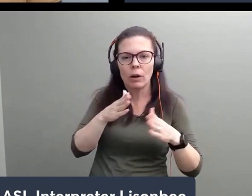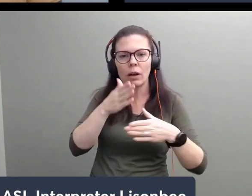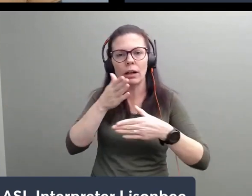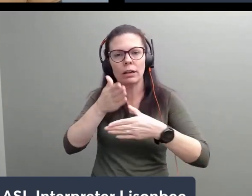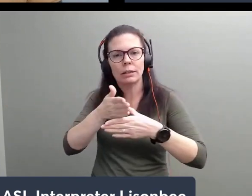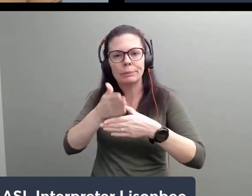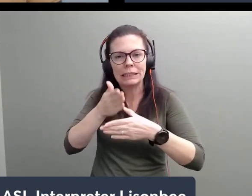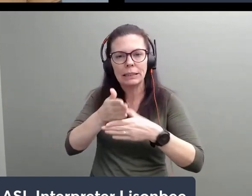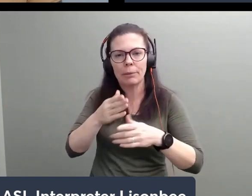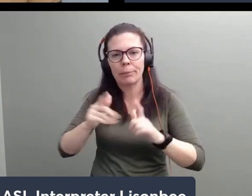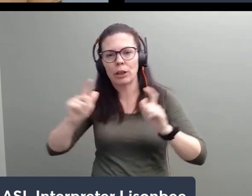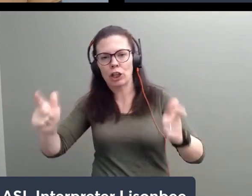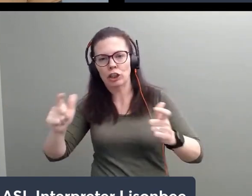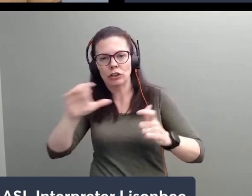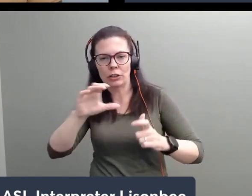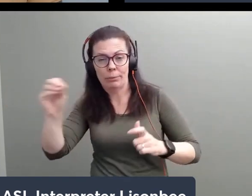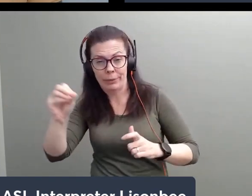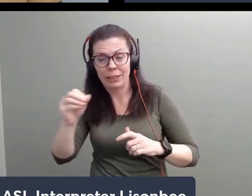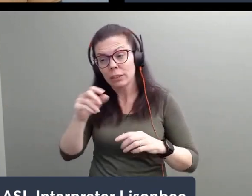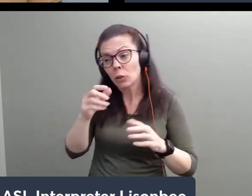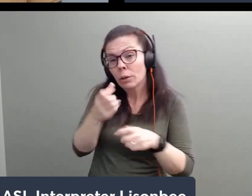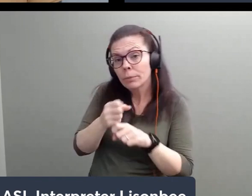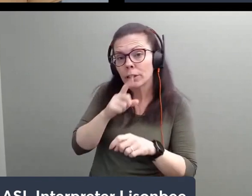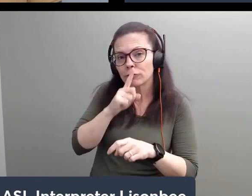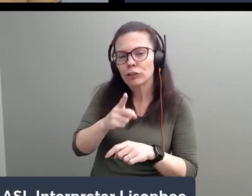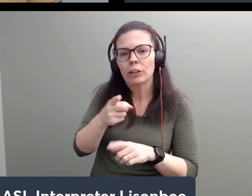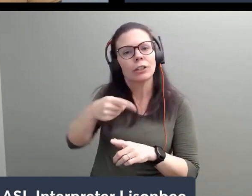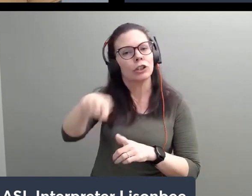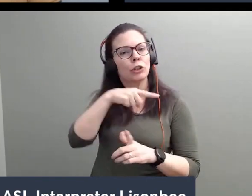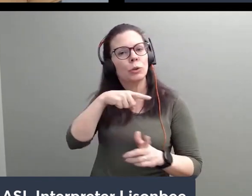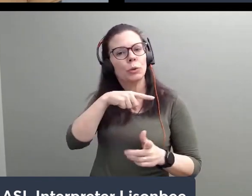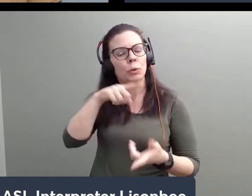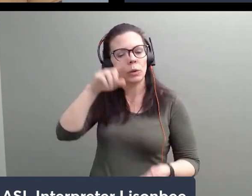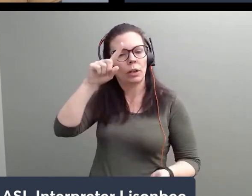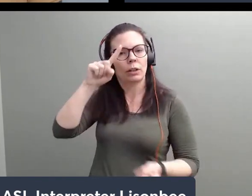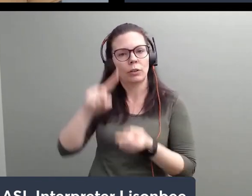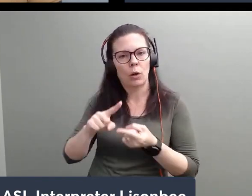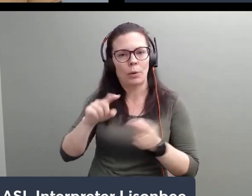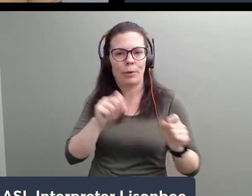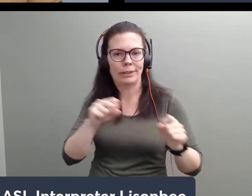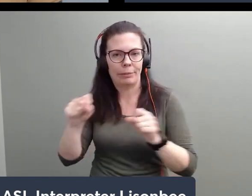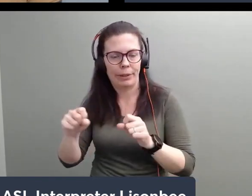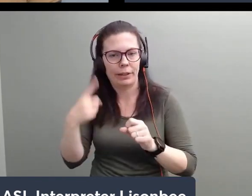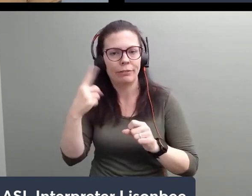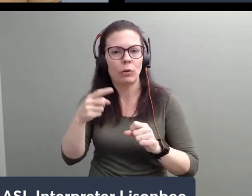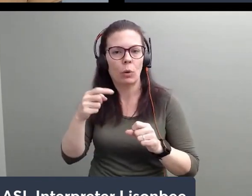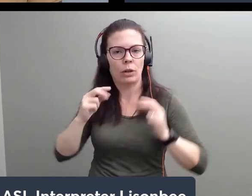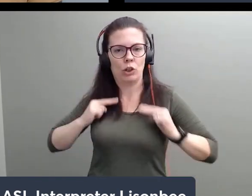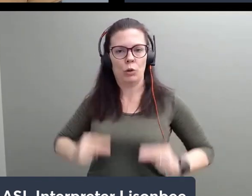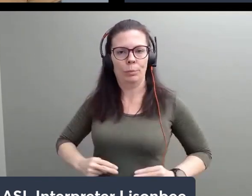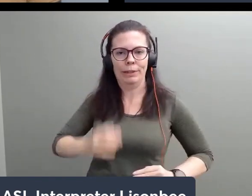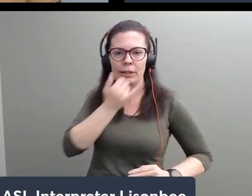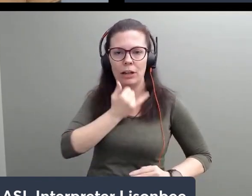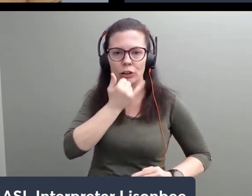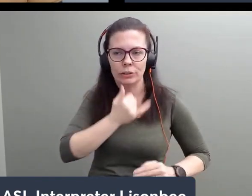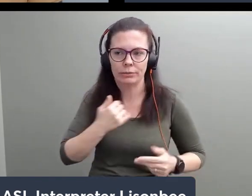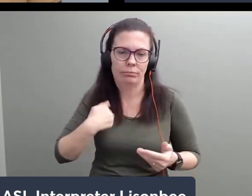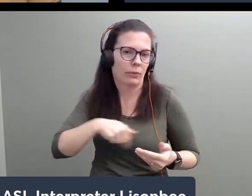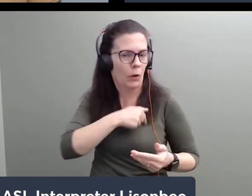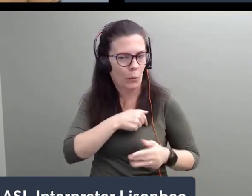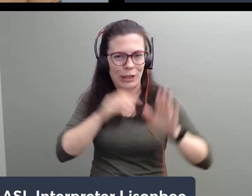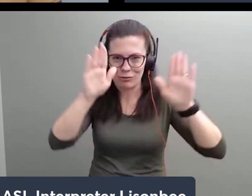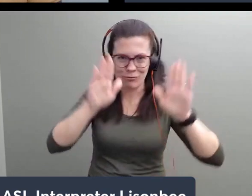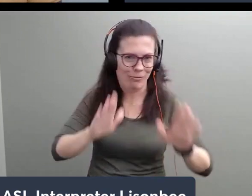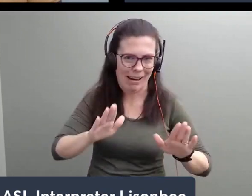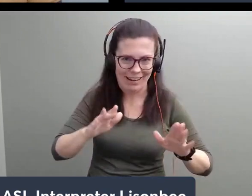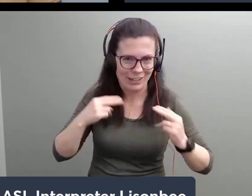companies, arguably, right? You want to make sure that you lower the possibility of human errors, because we are great as humans